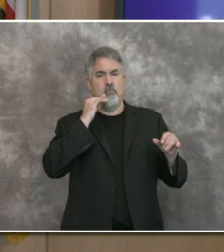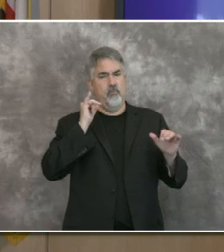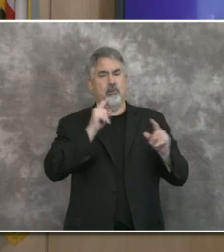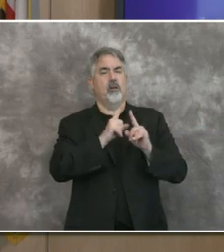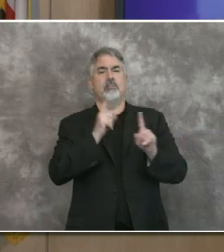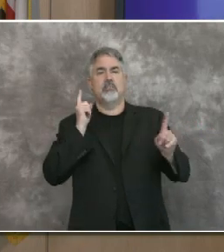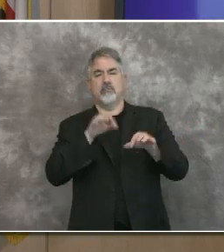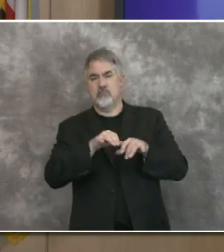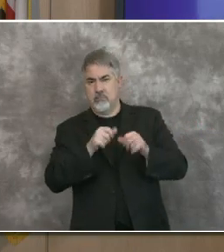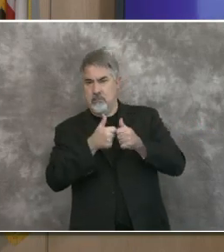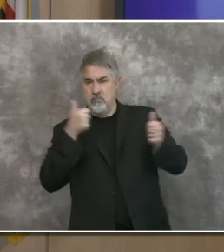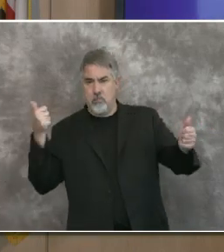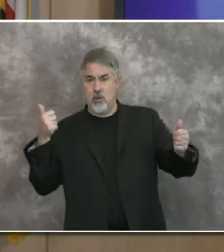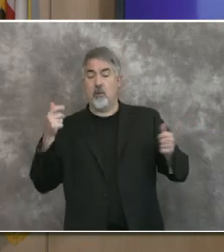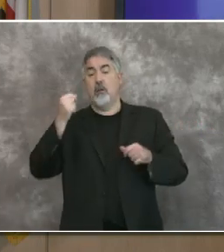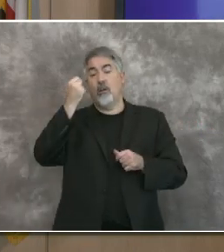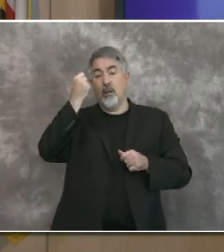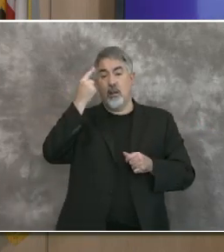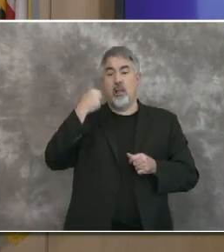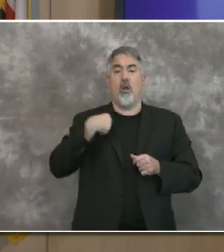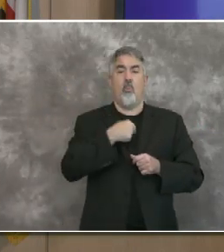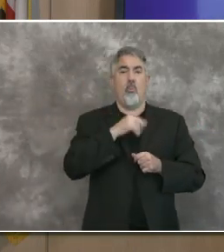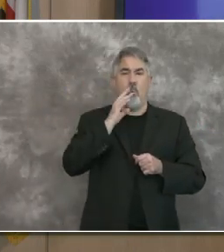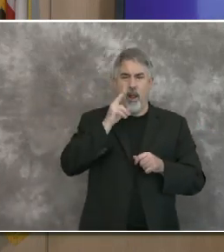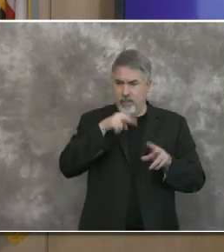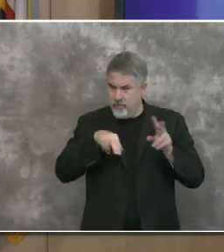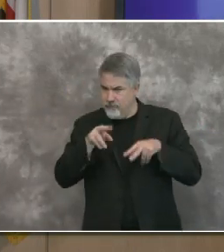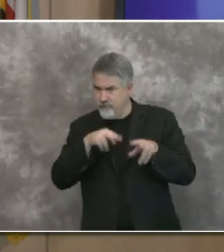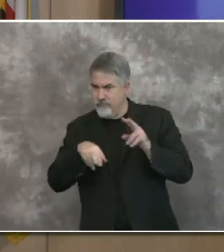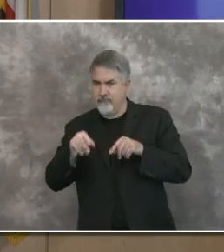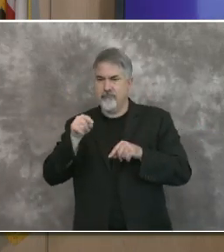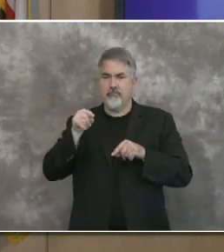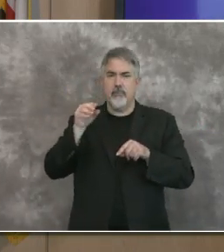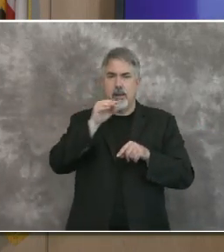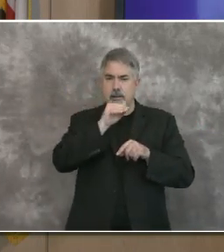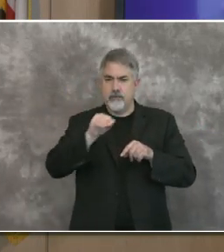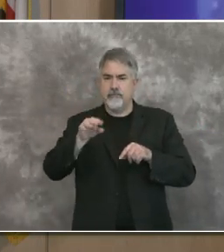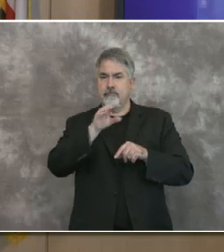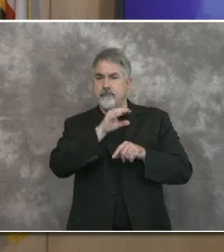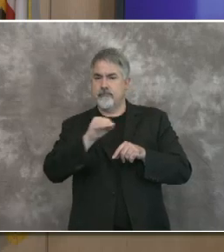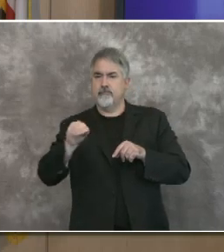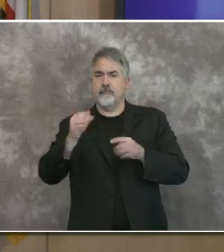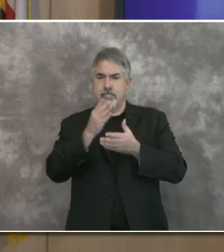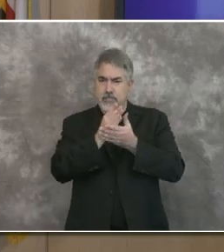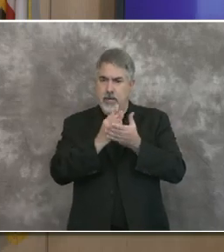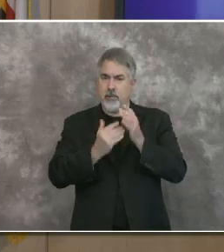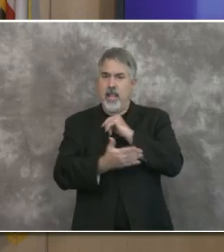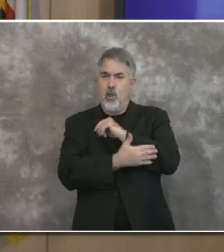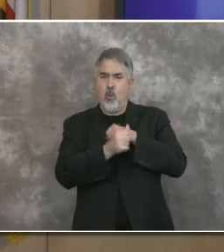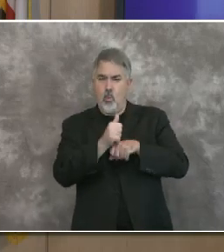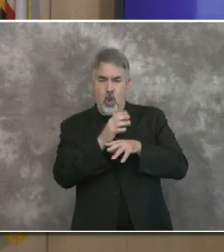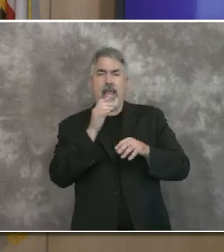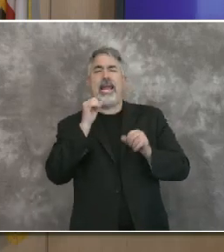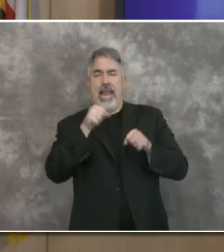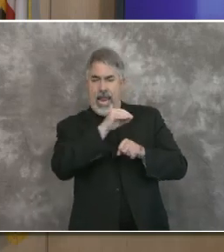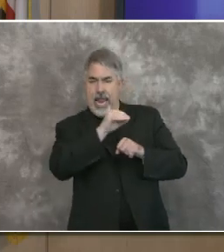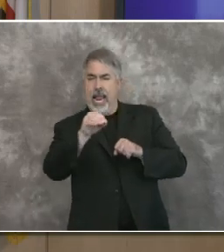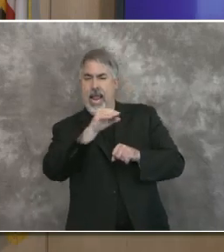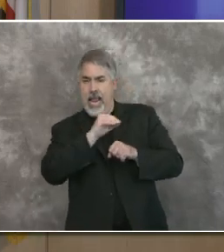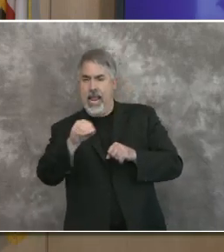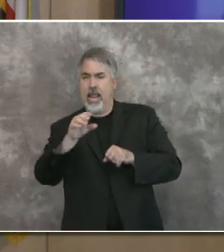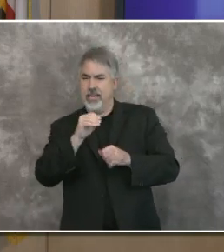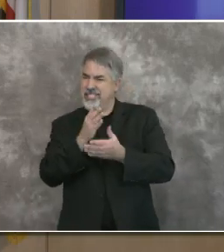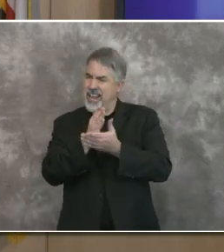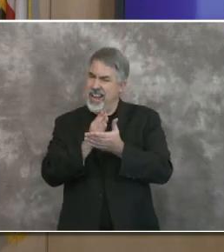meet the need. But we will begin phasing in some return of county employees back into county operations with some beginning